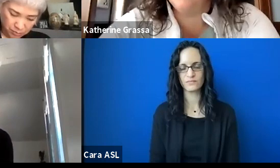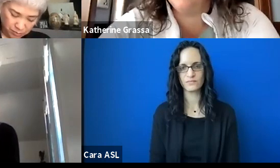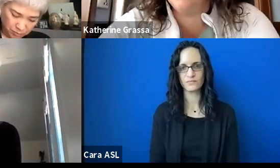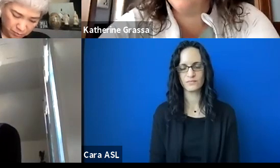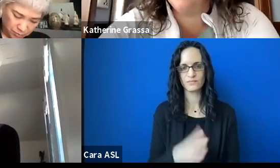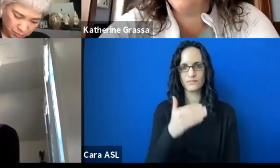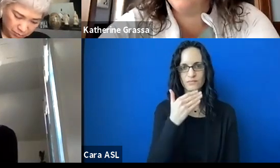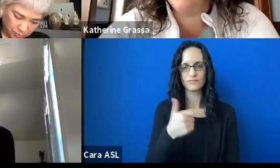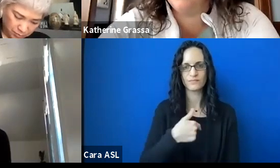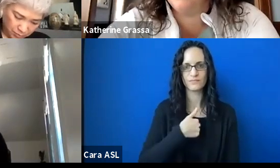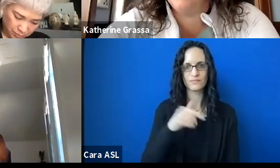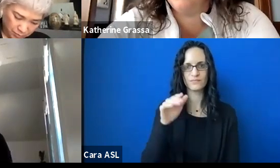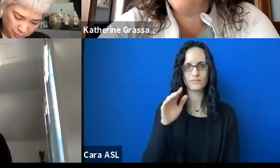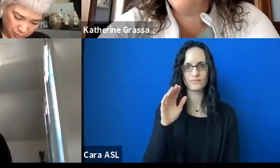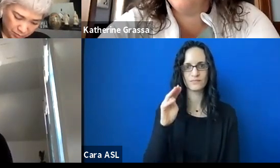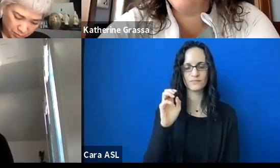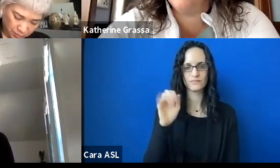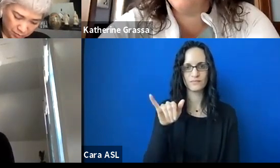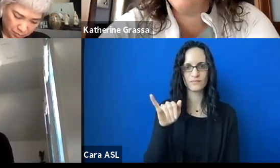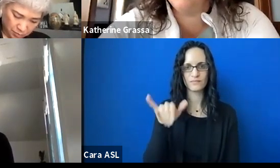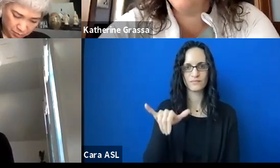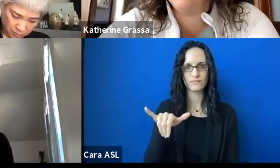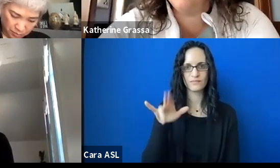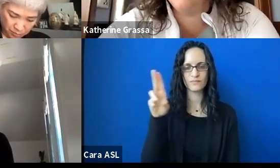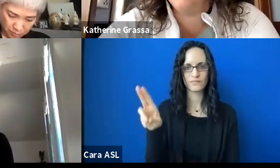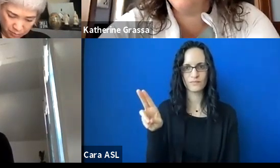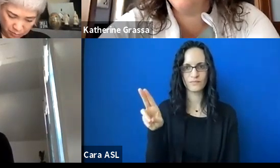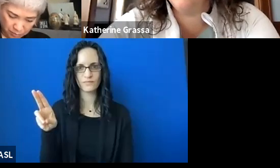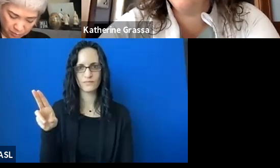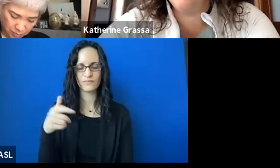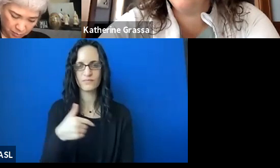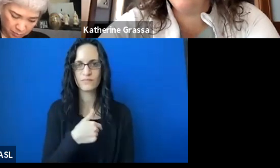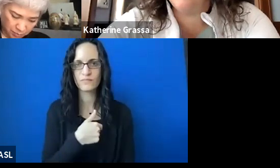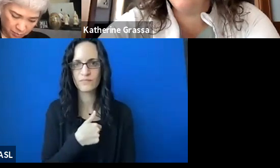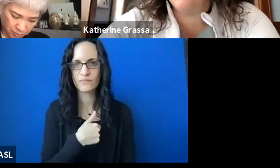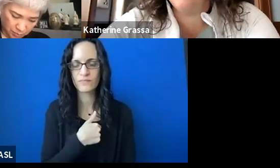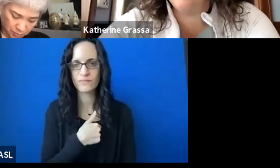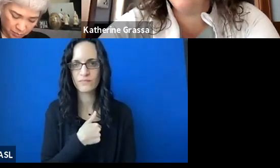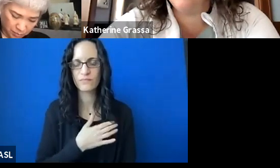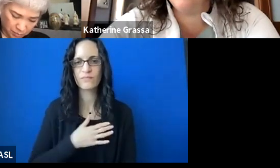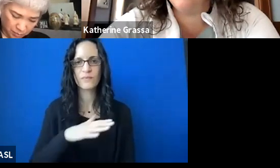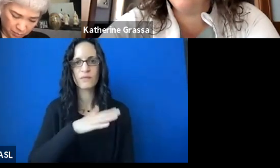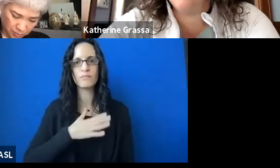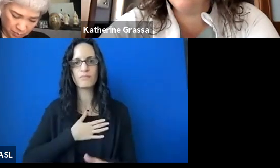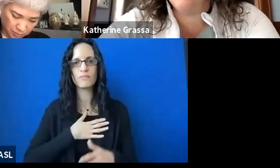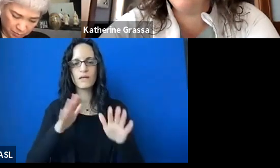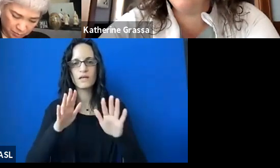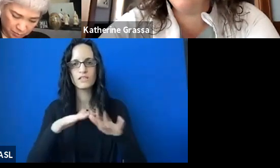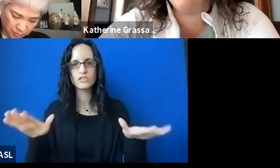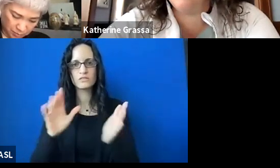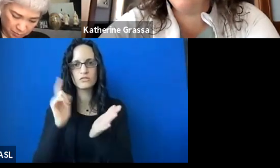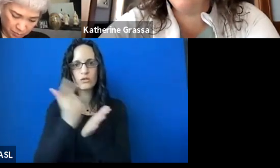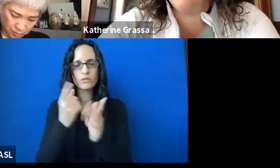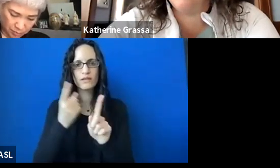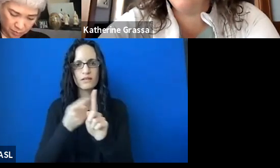parent of the PPS to Sai Kung Sie Elementary School third grade, and my other children graduate from the